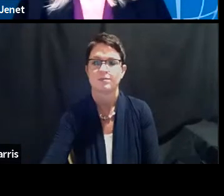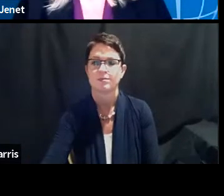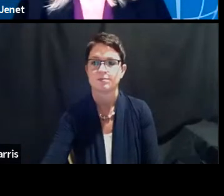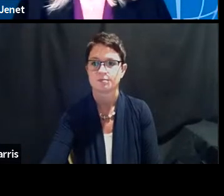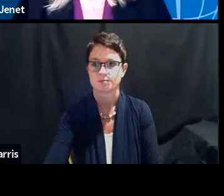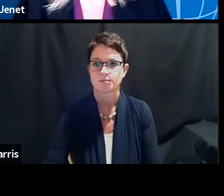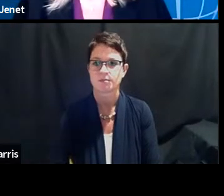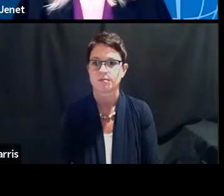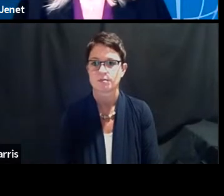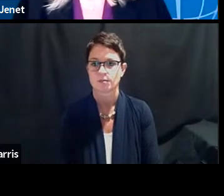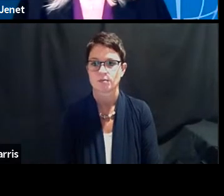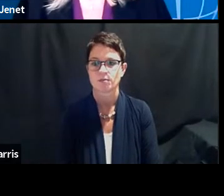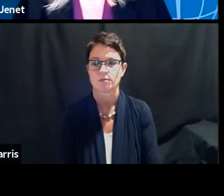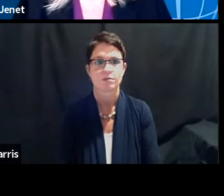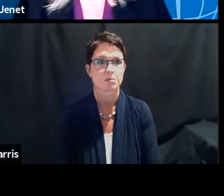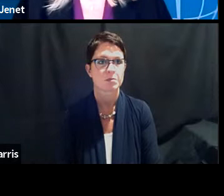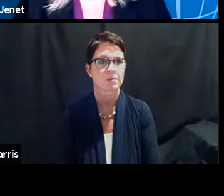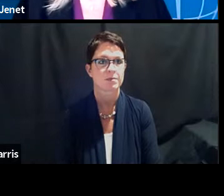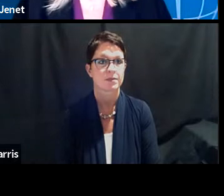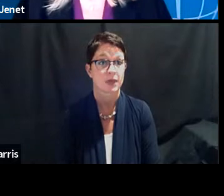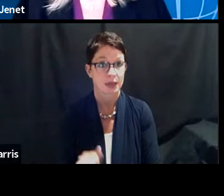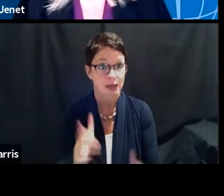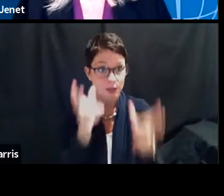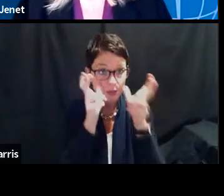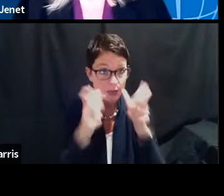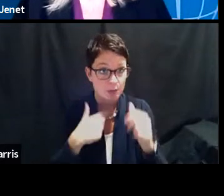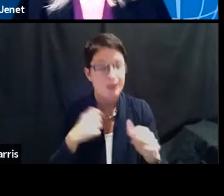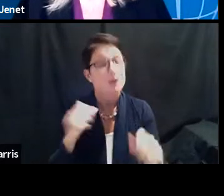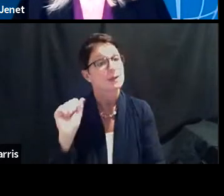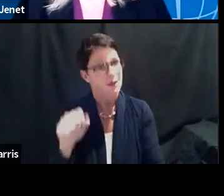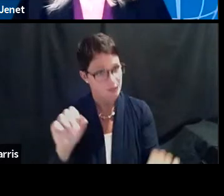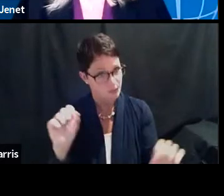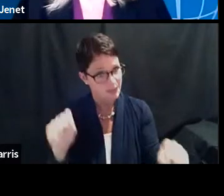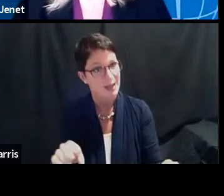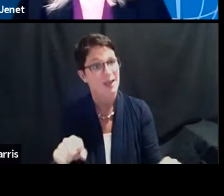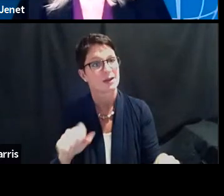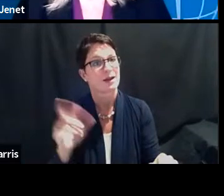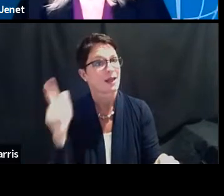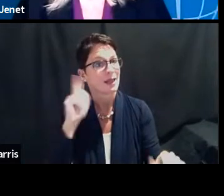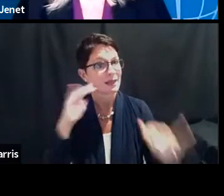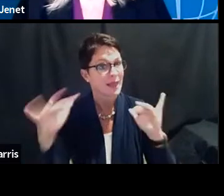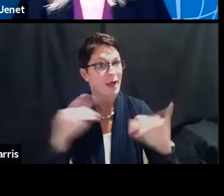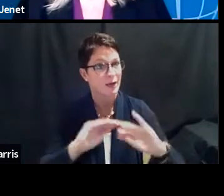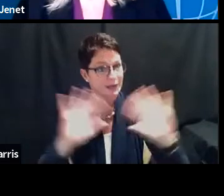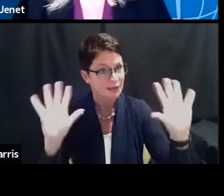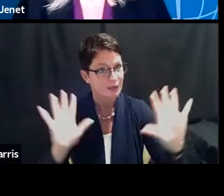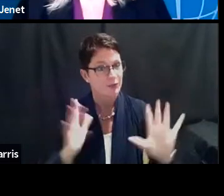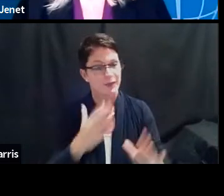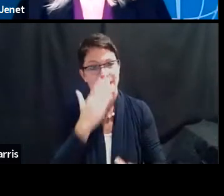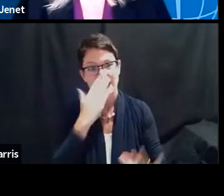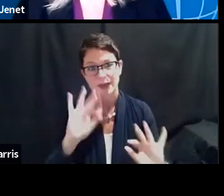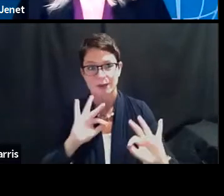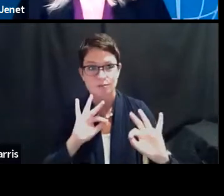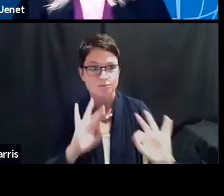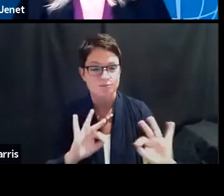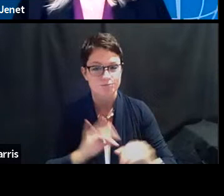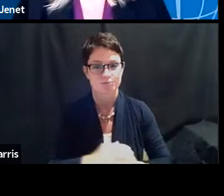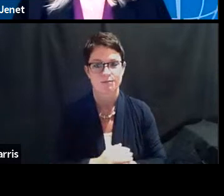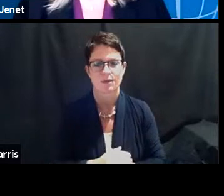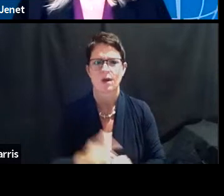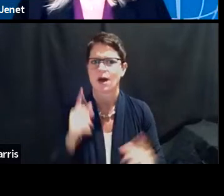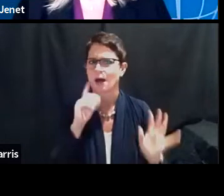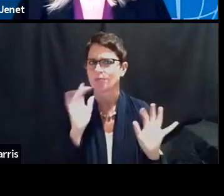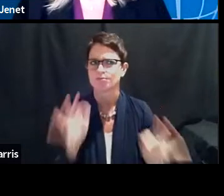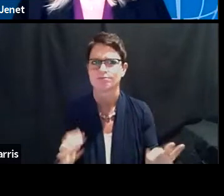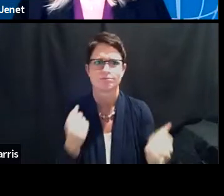D-U-A-R-T-E. Hear me? Yes, we can, loud and clear. Okay, perfect. I definitely approve